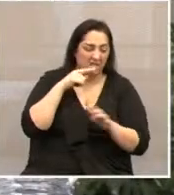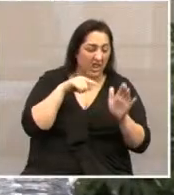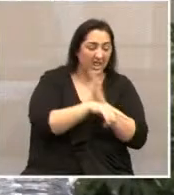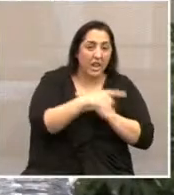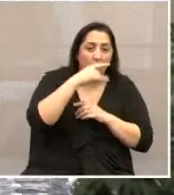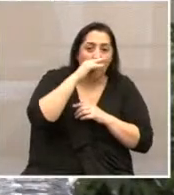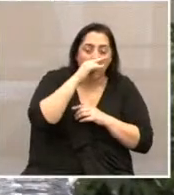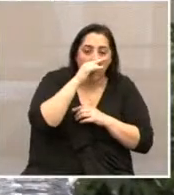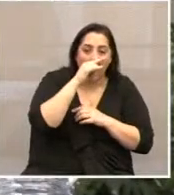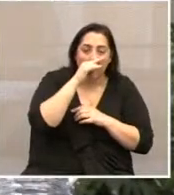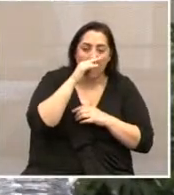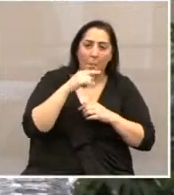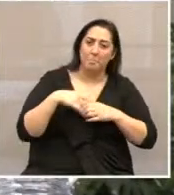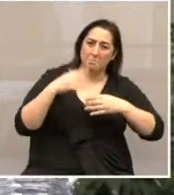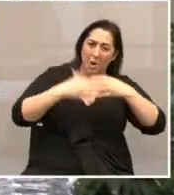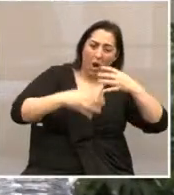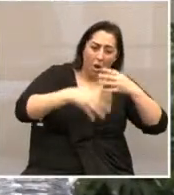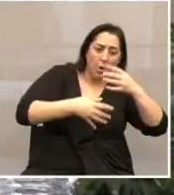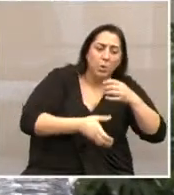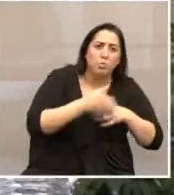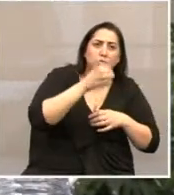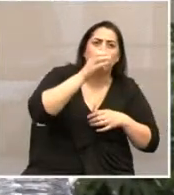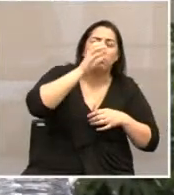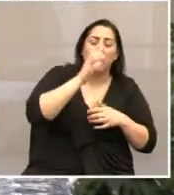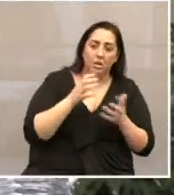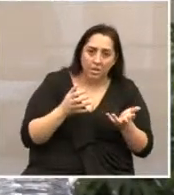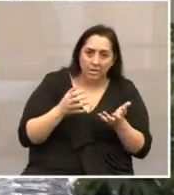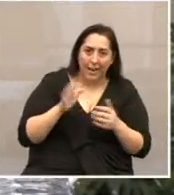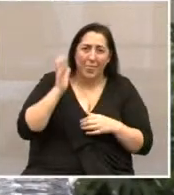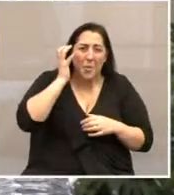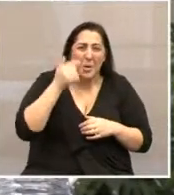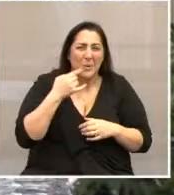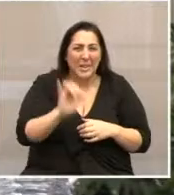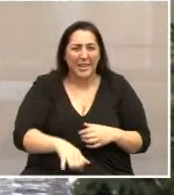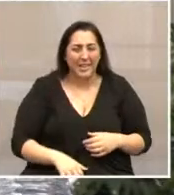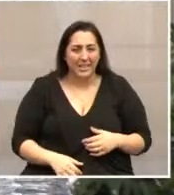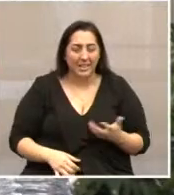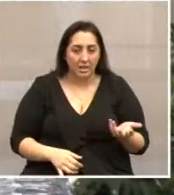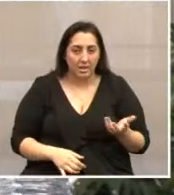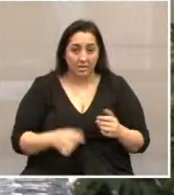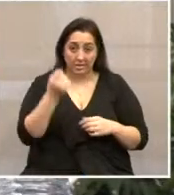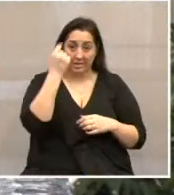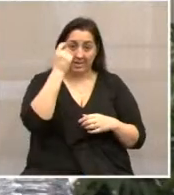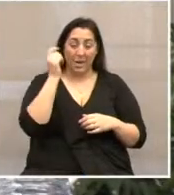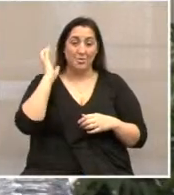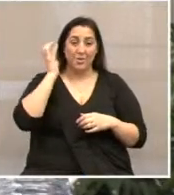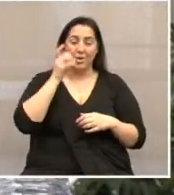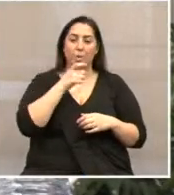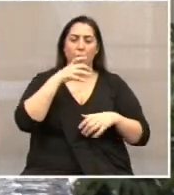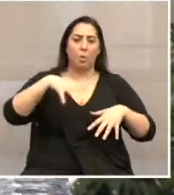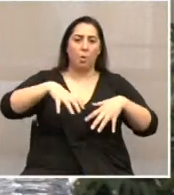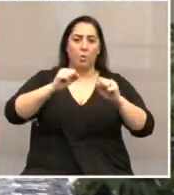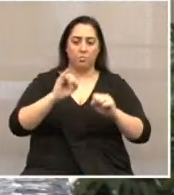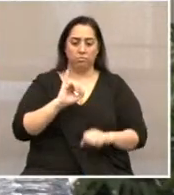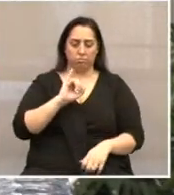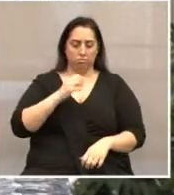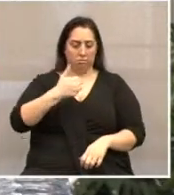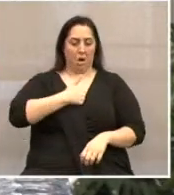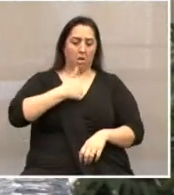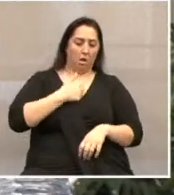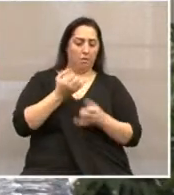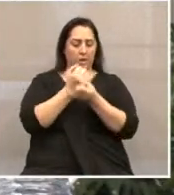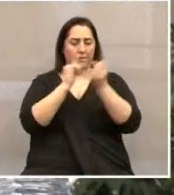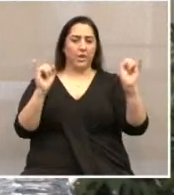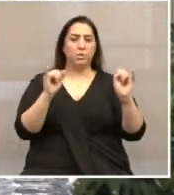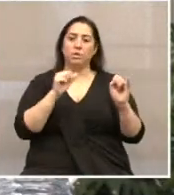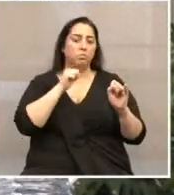radio, on our waves, radio stations are not owned by individuals. They're leased. The airwaves